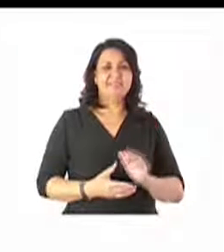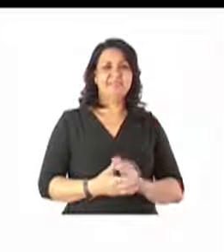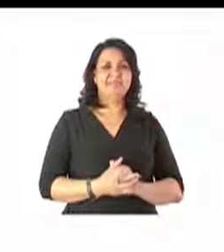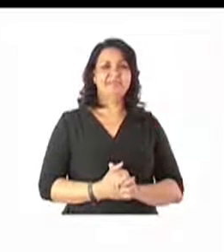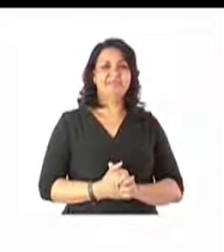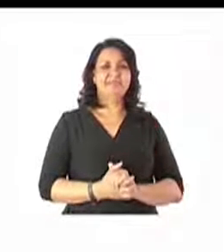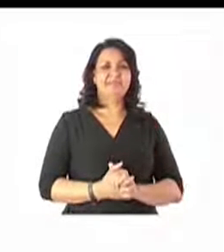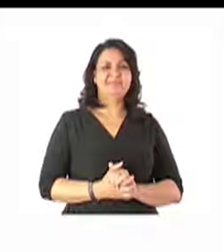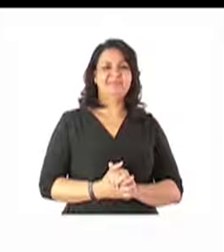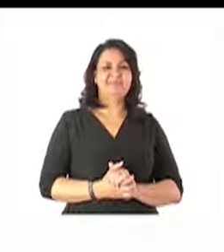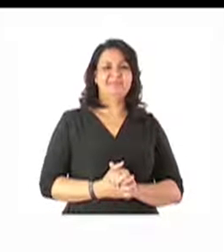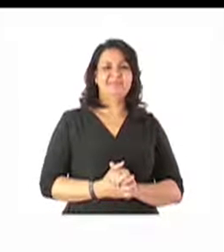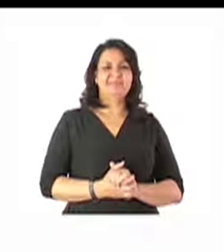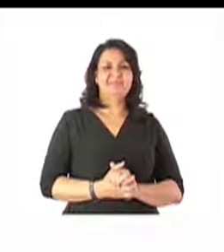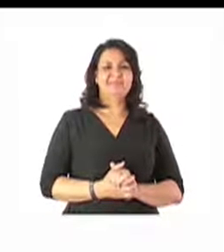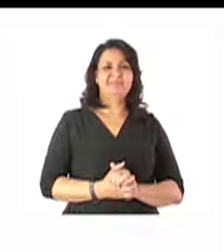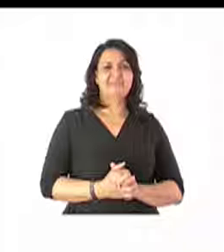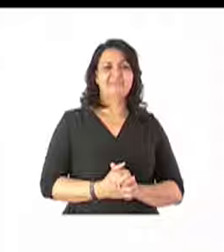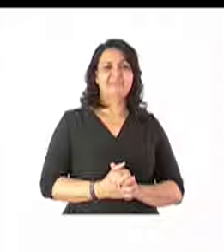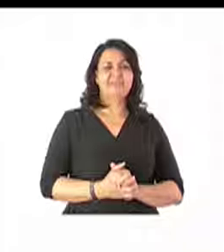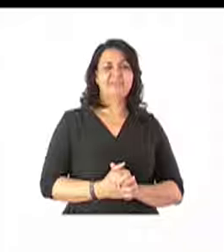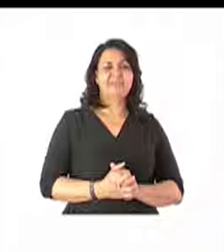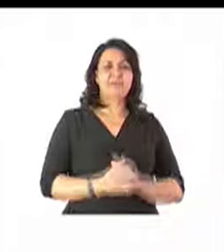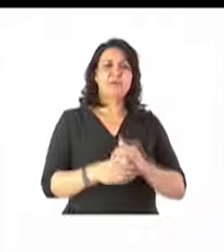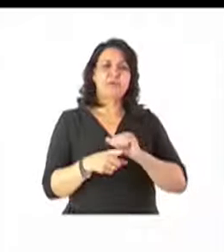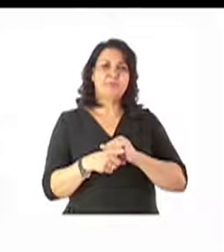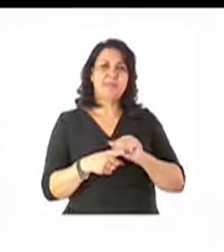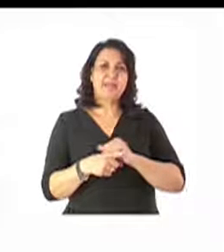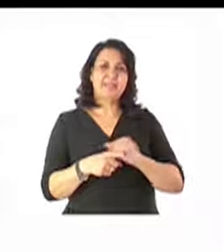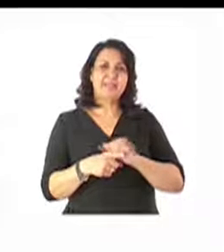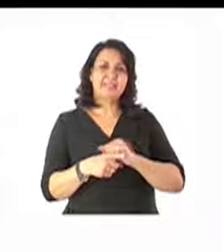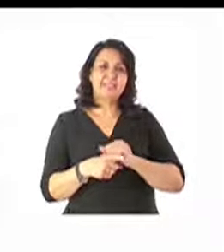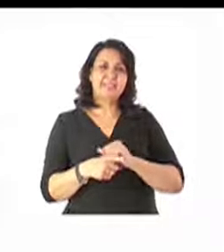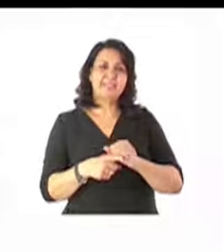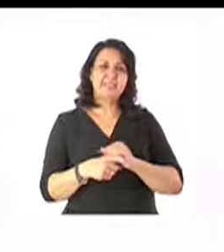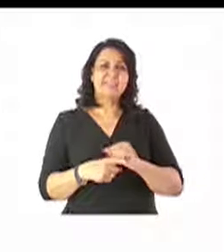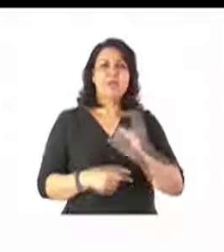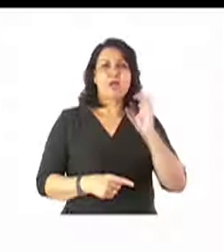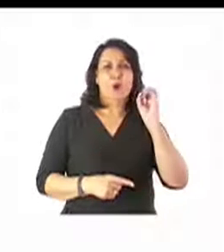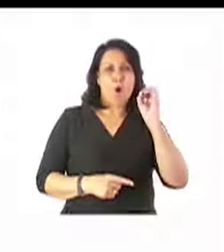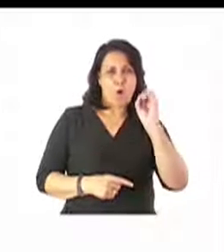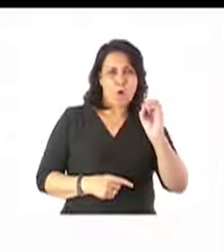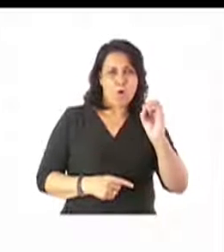Okay. We're going to practice writing letter O.